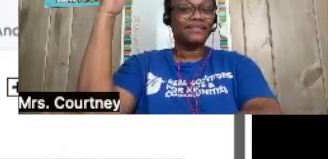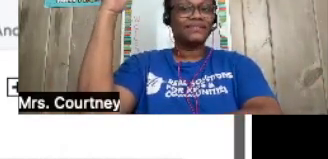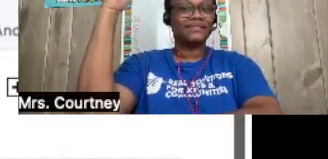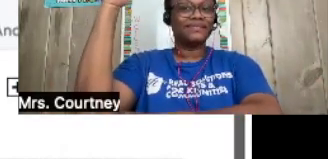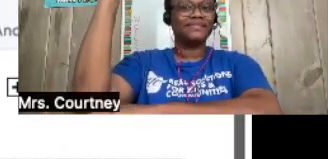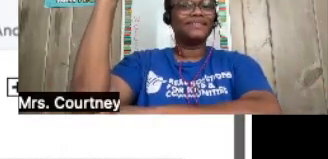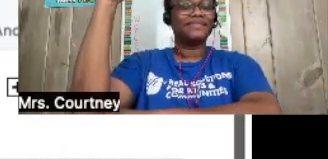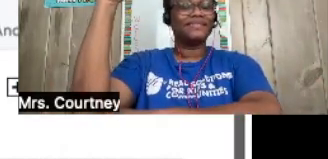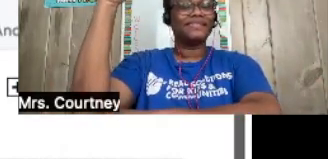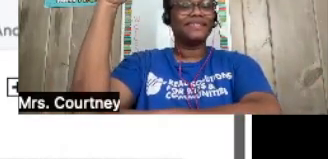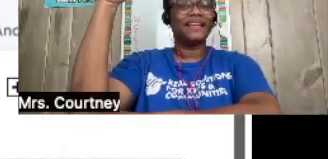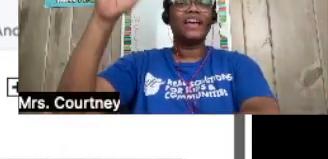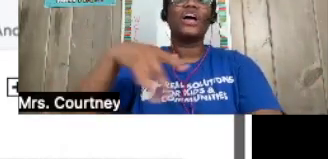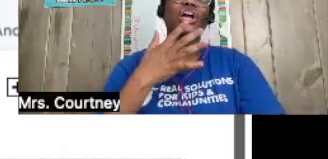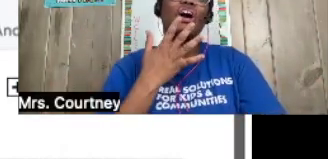tree,